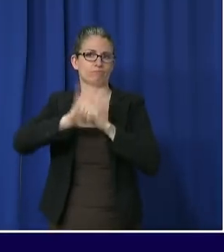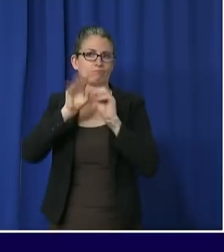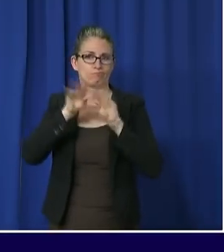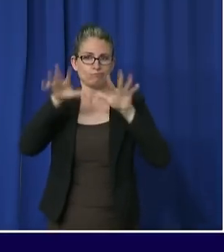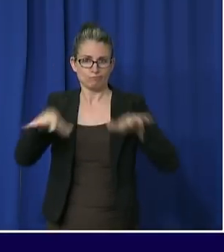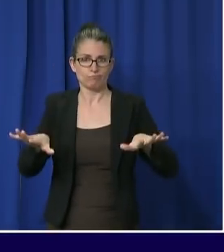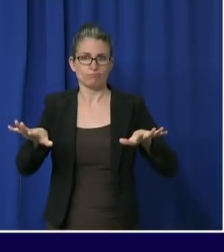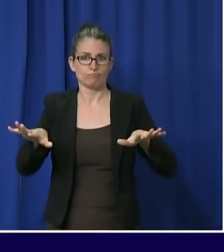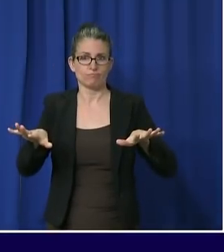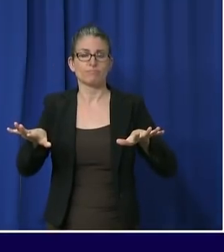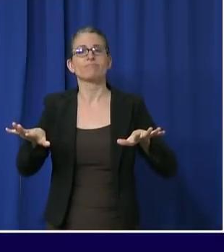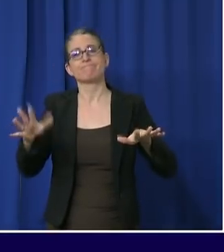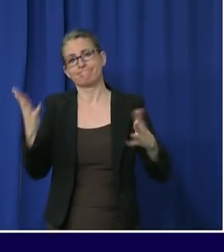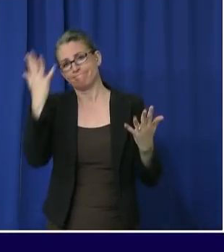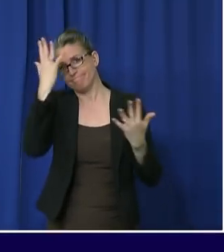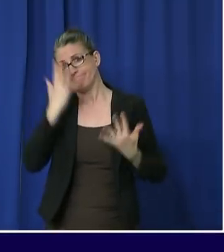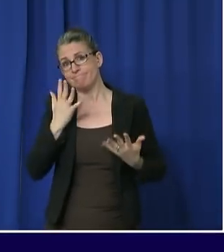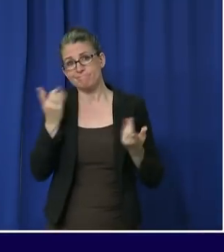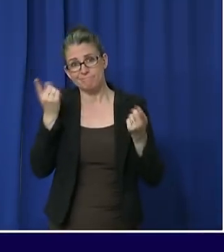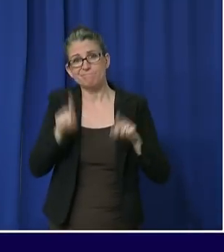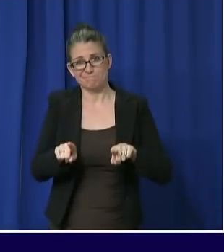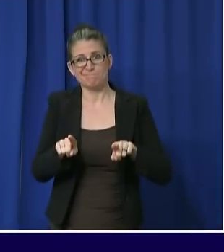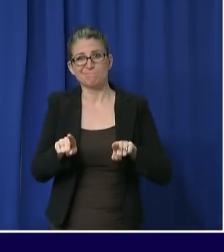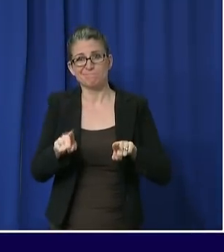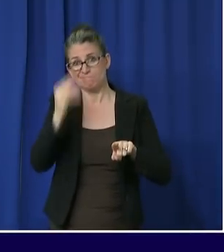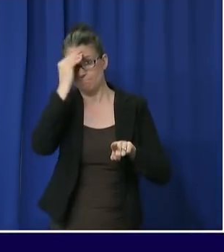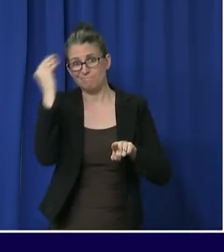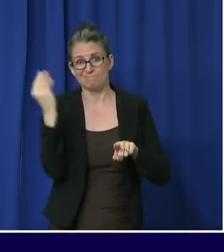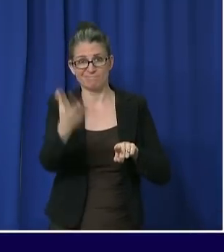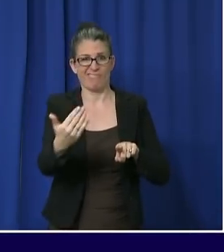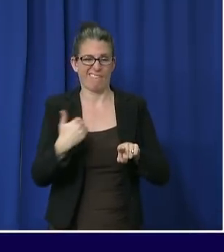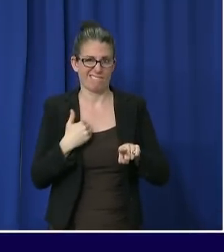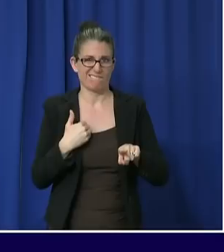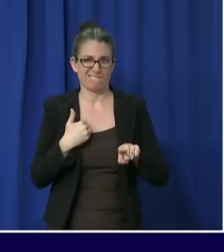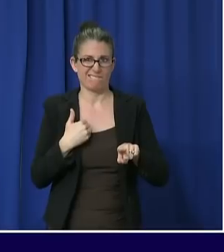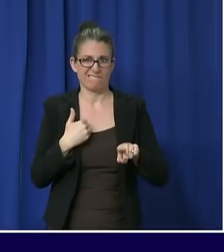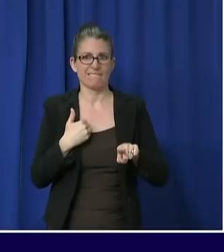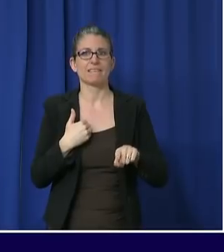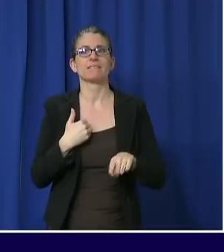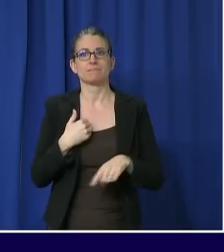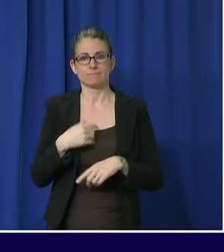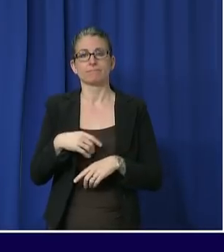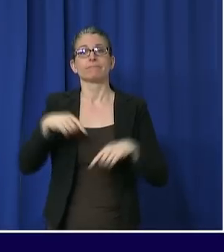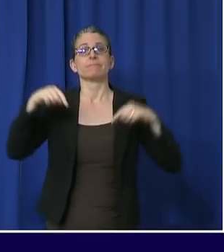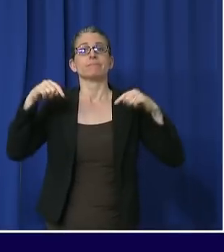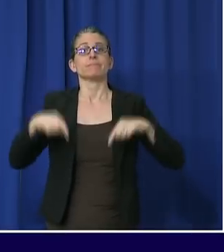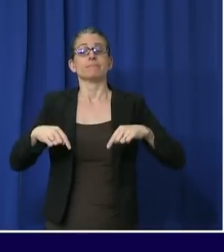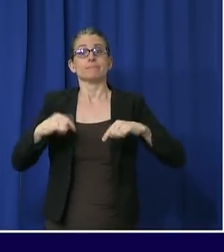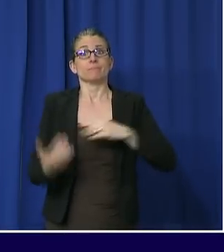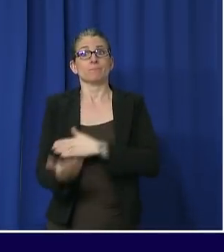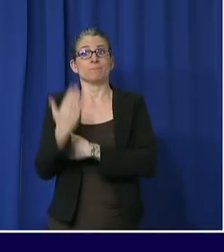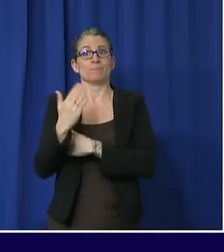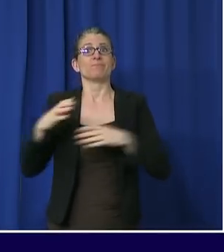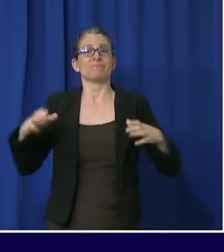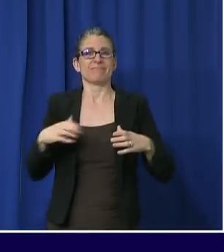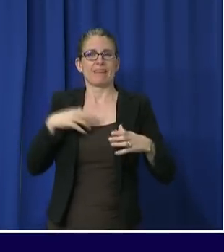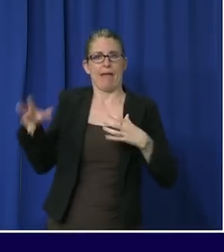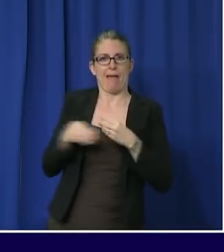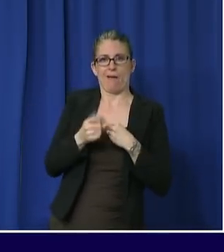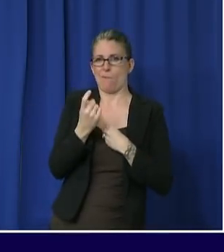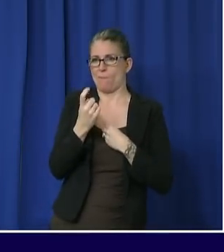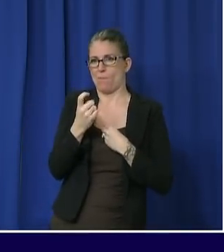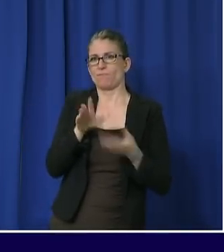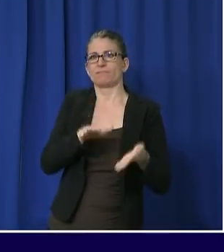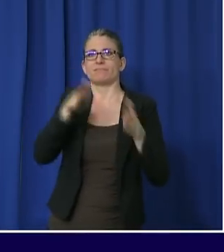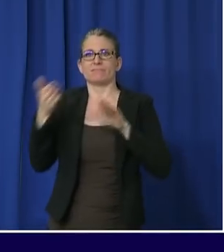update, unfortunately, on a somber note. The Maine CDC is reporting the passing of the 65th individual